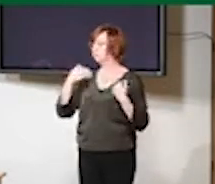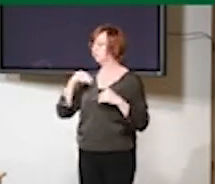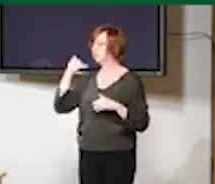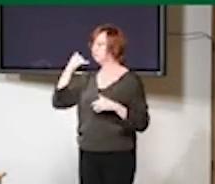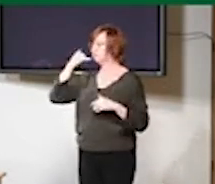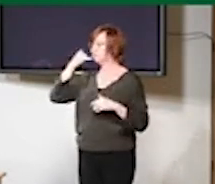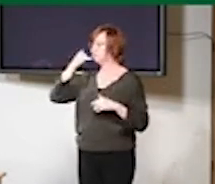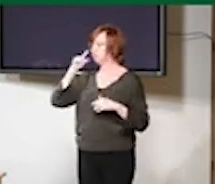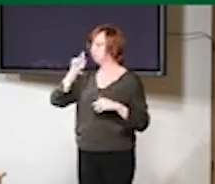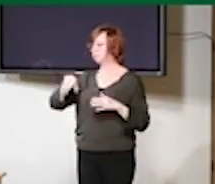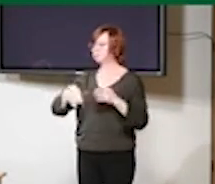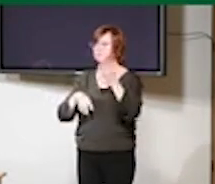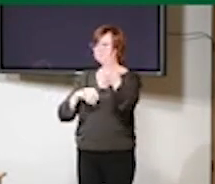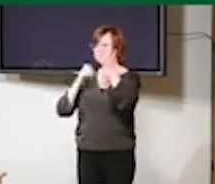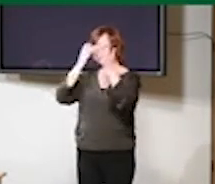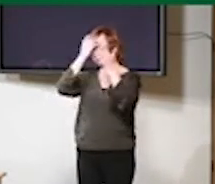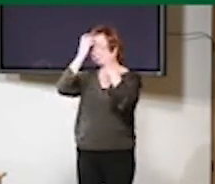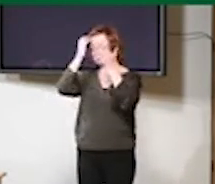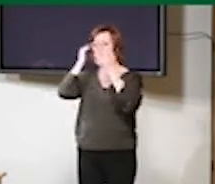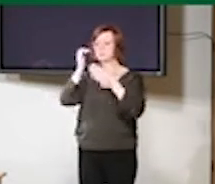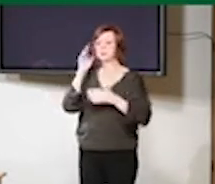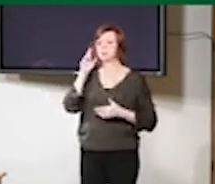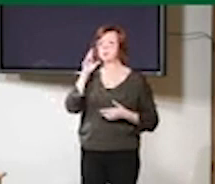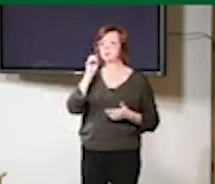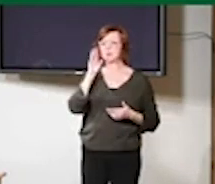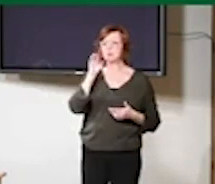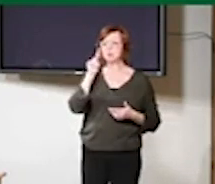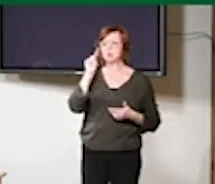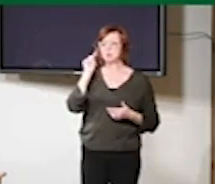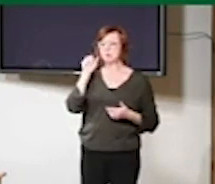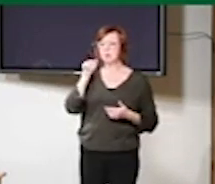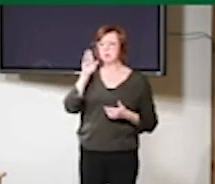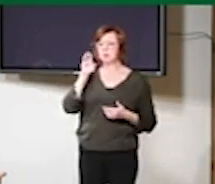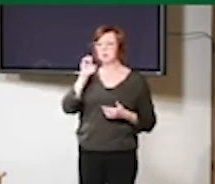line. We have Roberta Bell with Global.